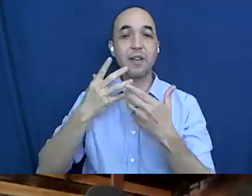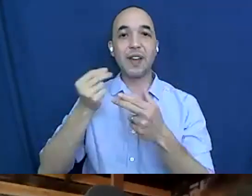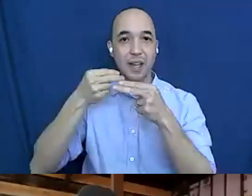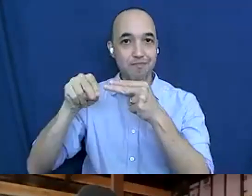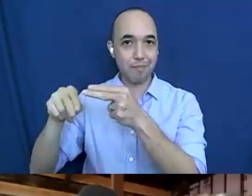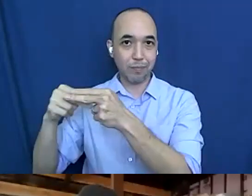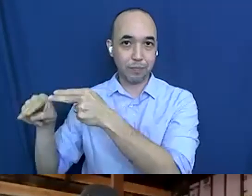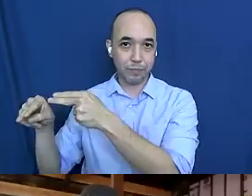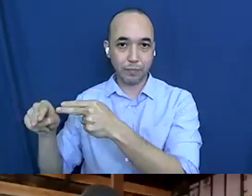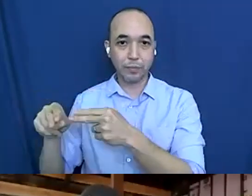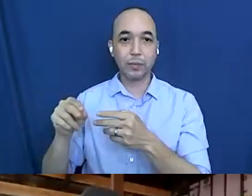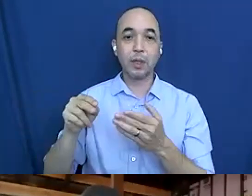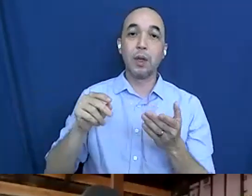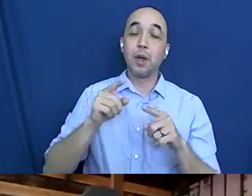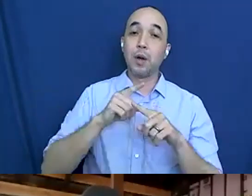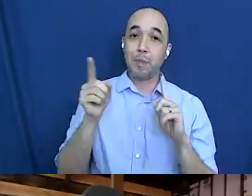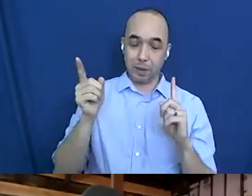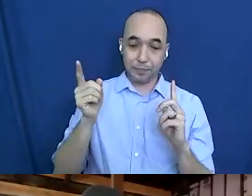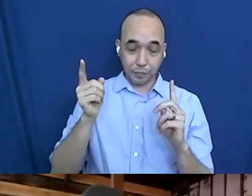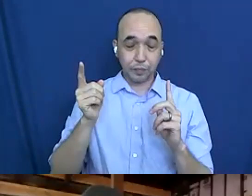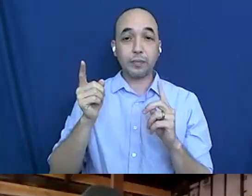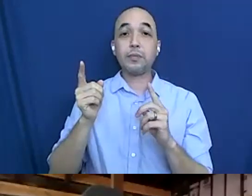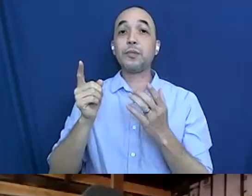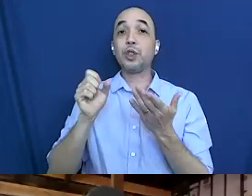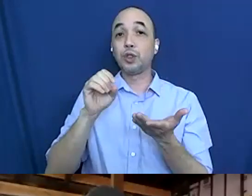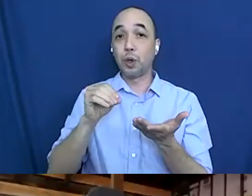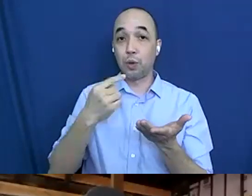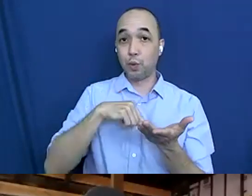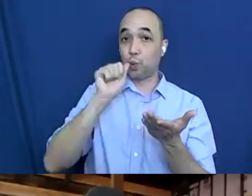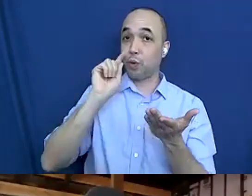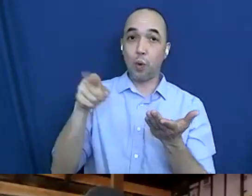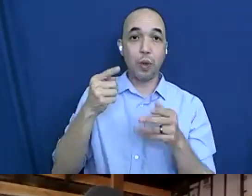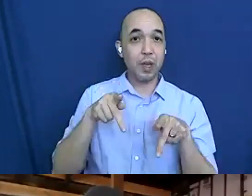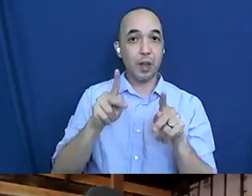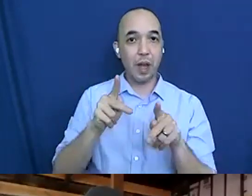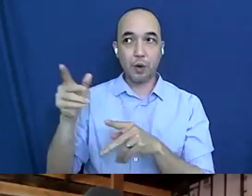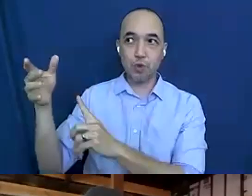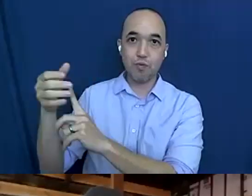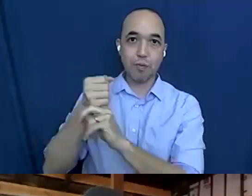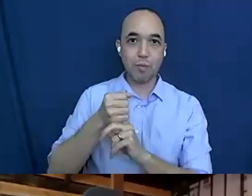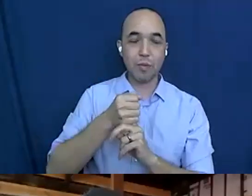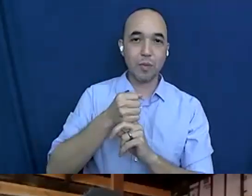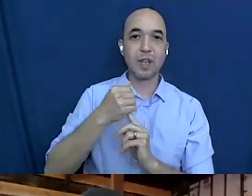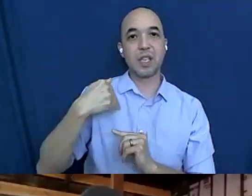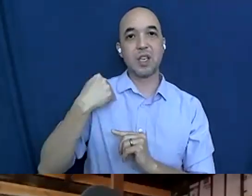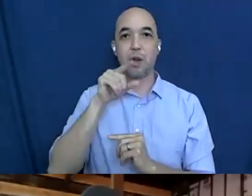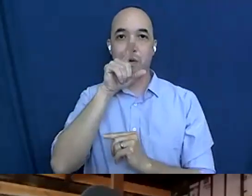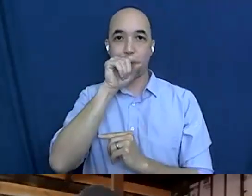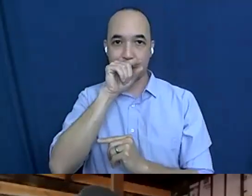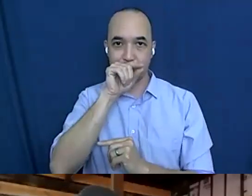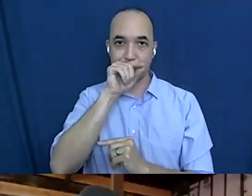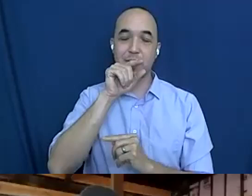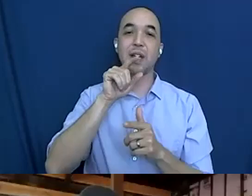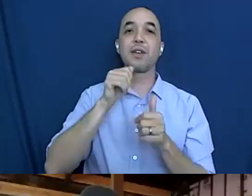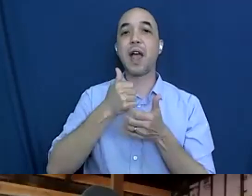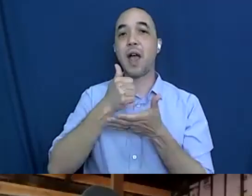take juveniles to help them become adults so that the population doesn't decline. So you have to capture already